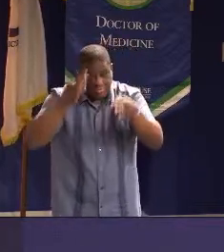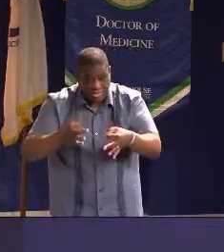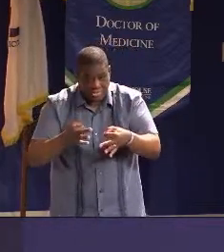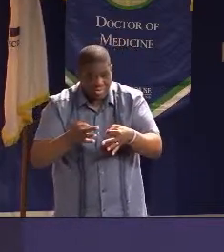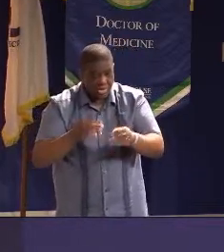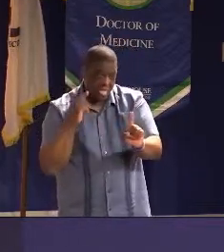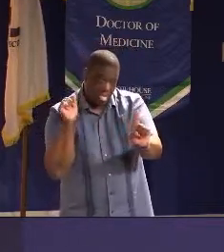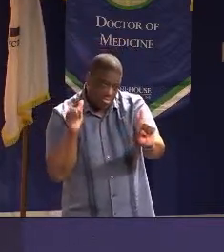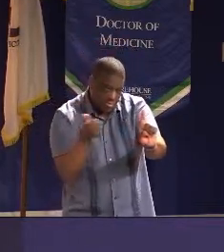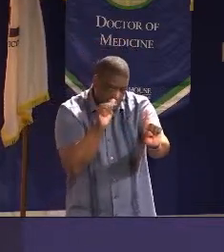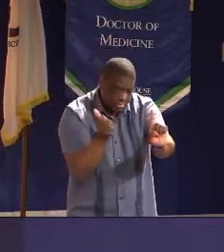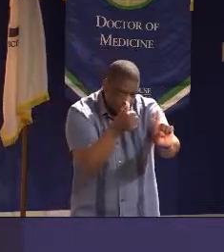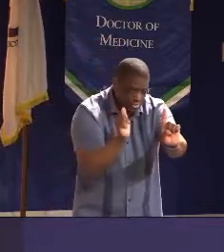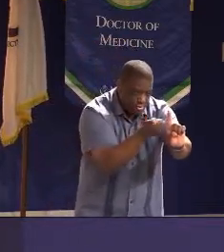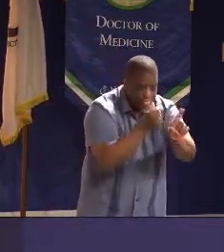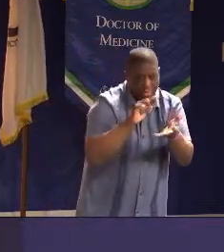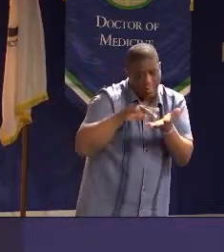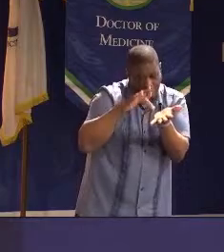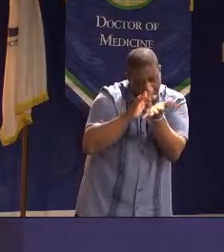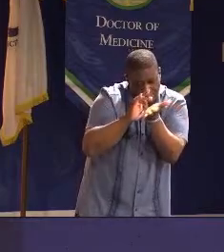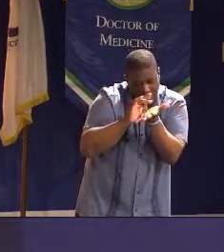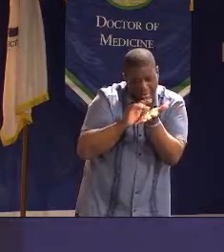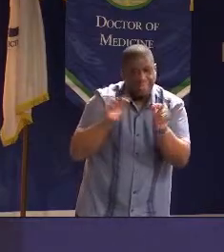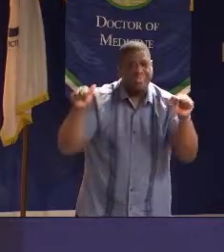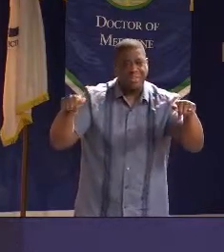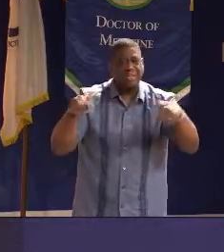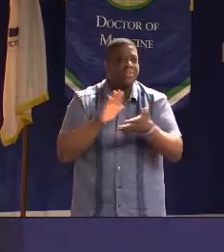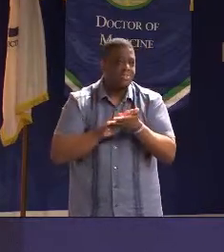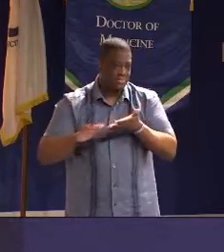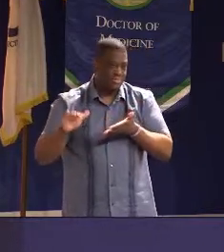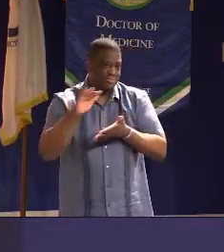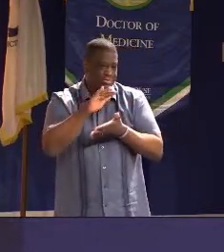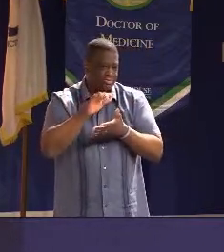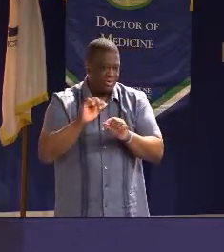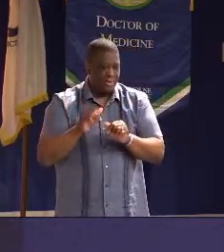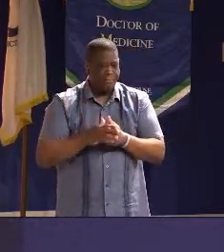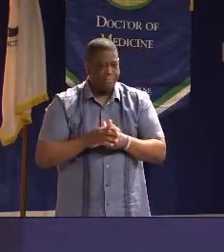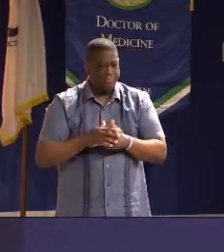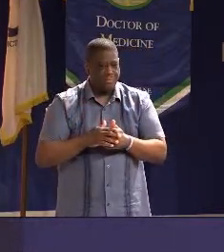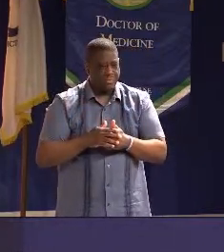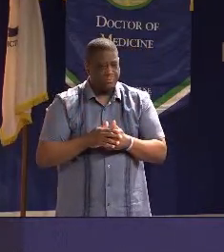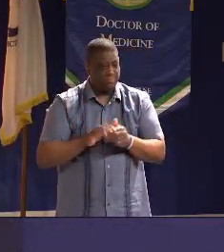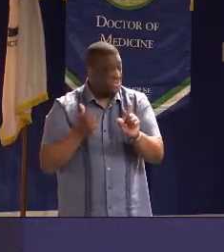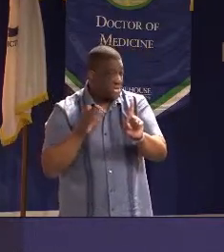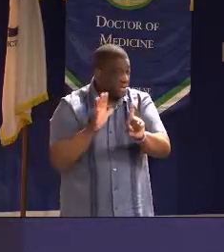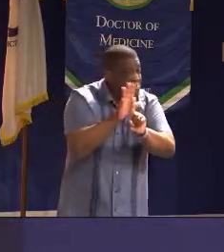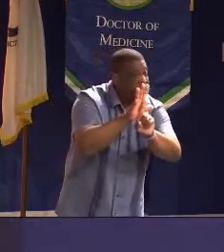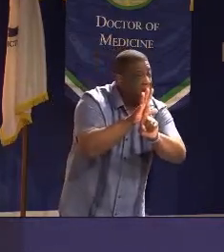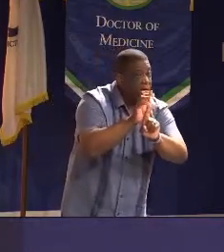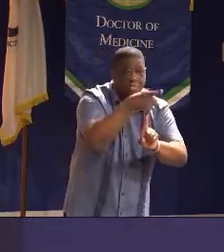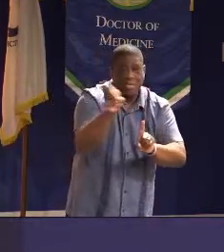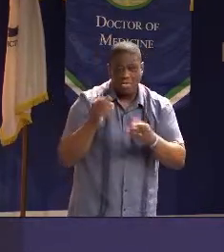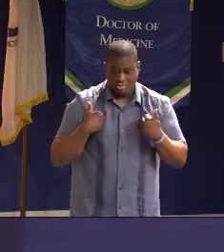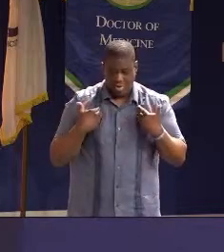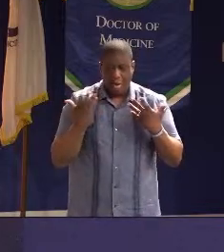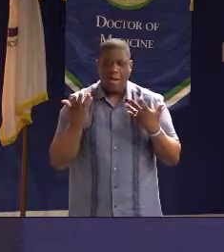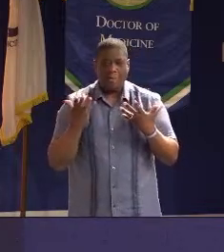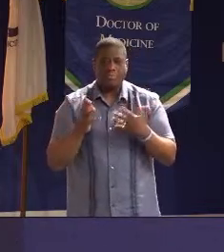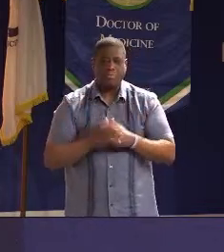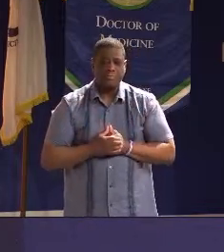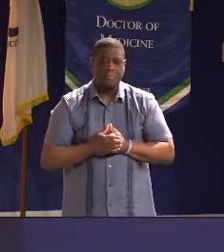to influence us at the Morehouse School of Medicine. Gratitude for the impact you have already made, and gratitude for the